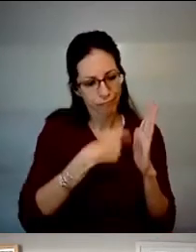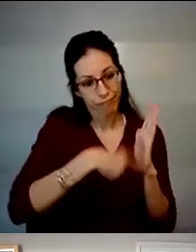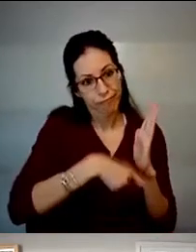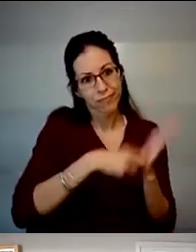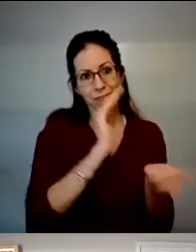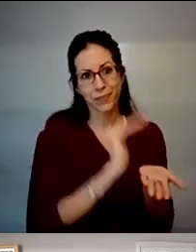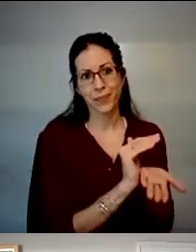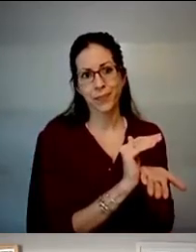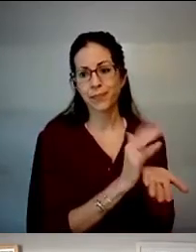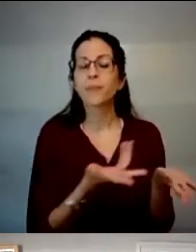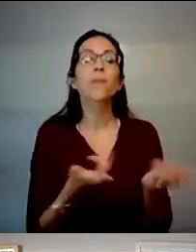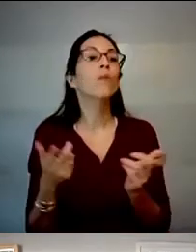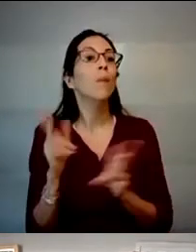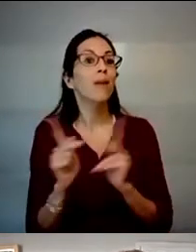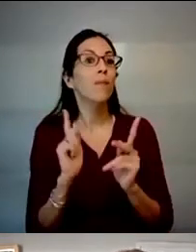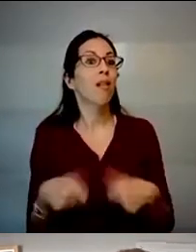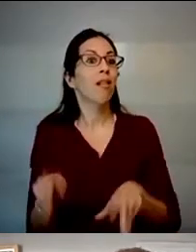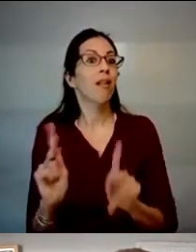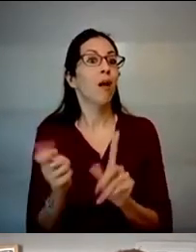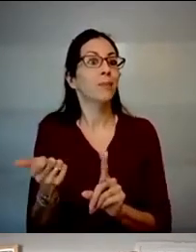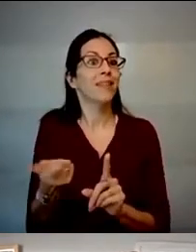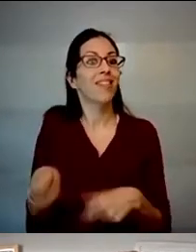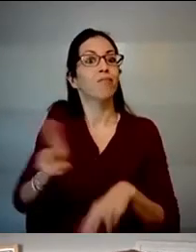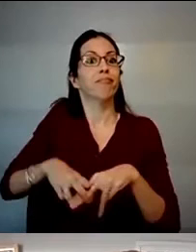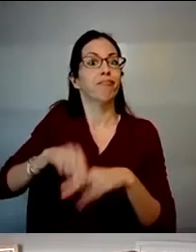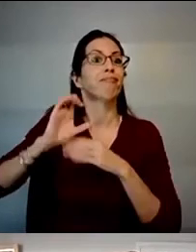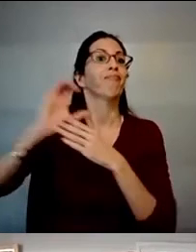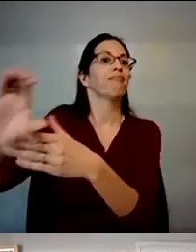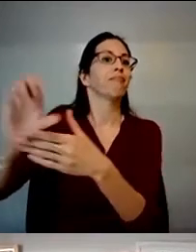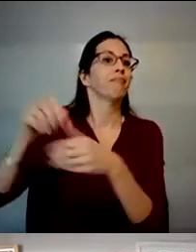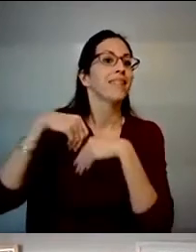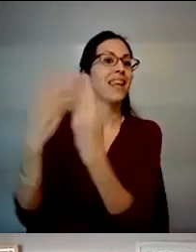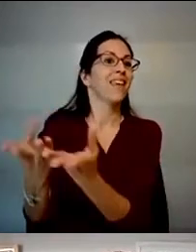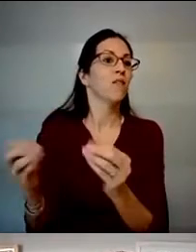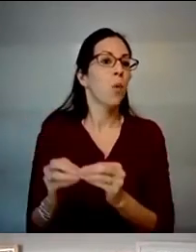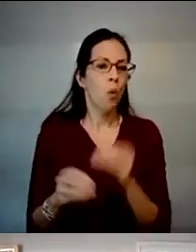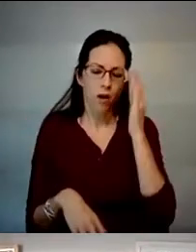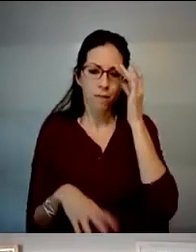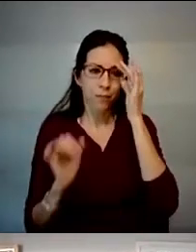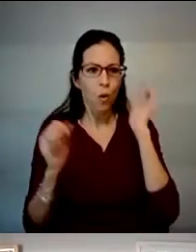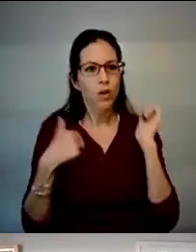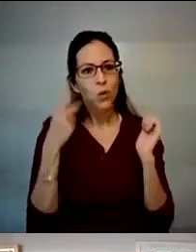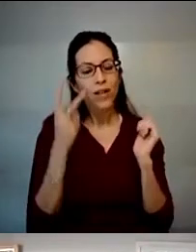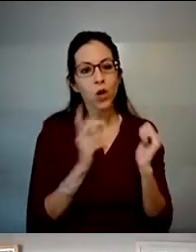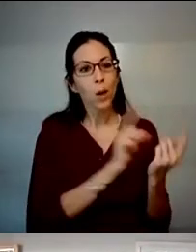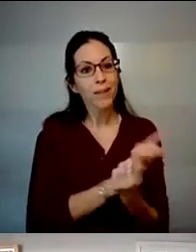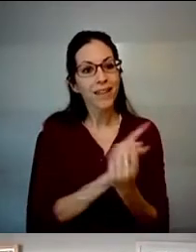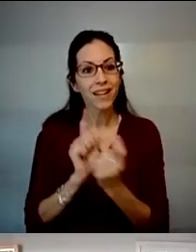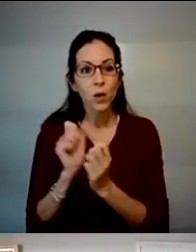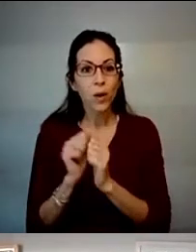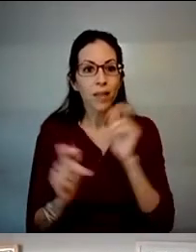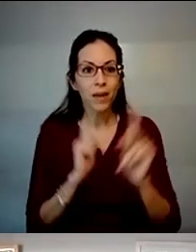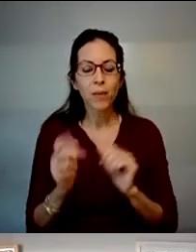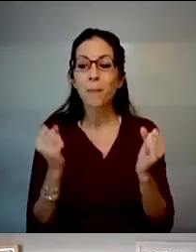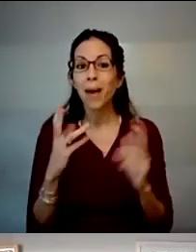on, a lot were doing that. And the other thing I've found meeting with so many people is a lot of people going through the early parts of